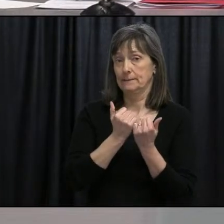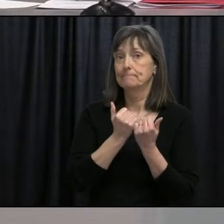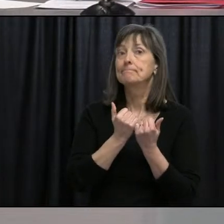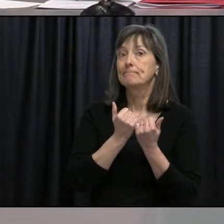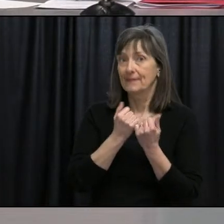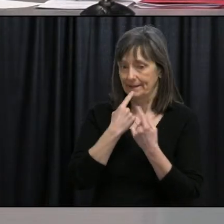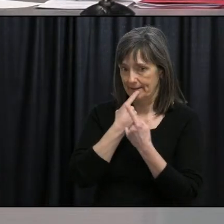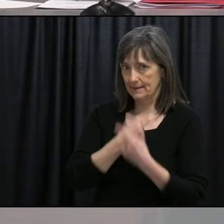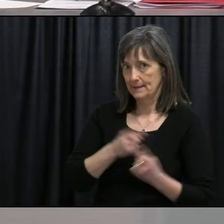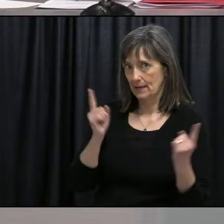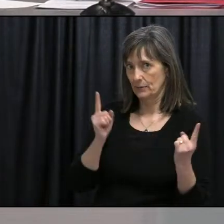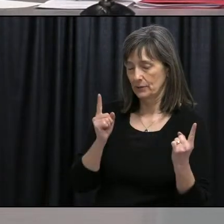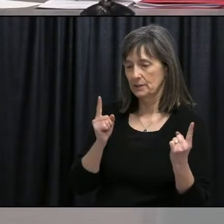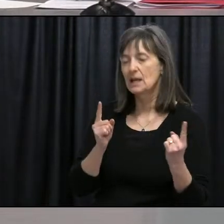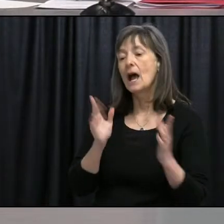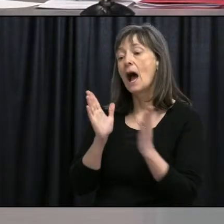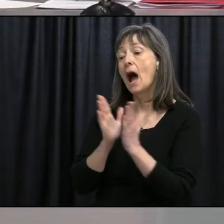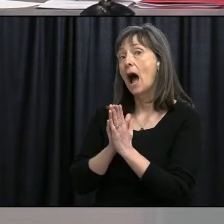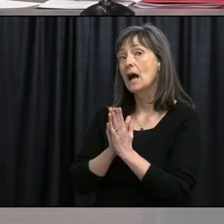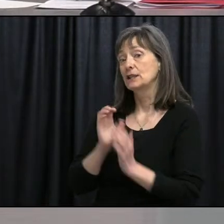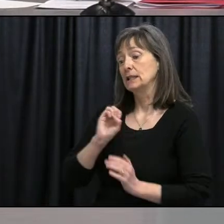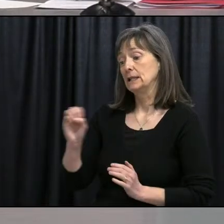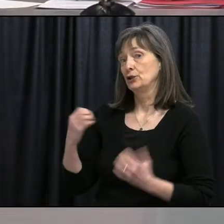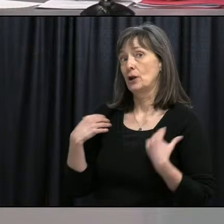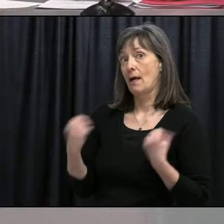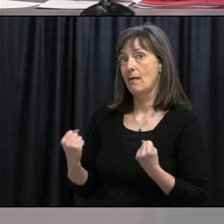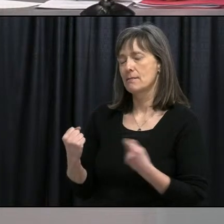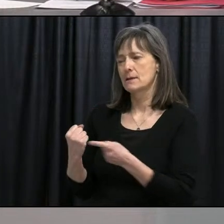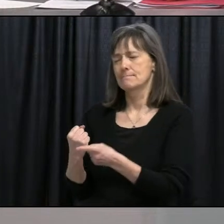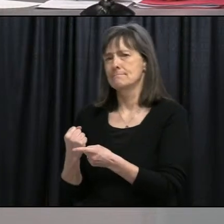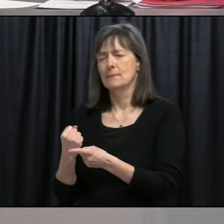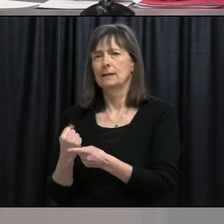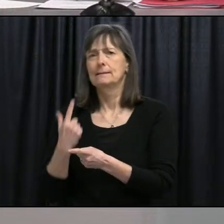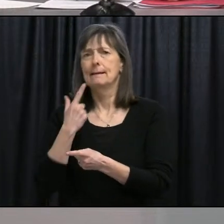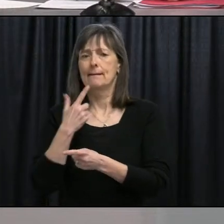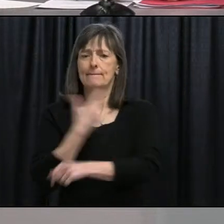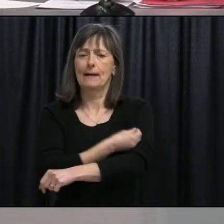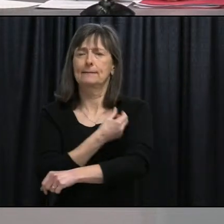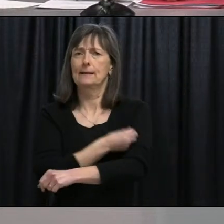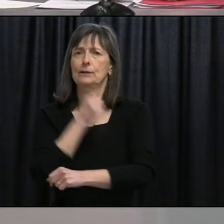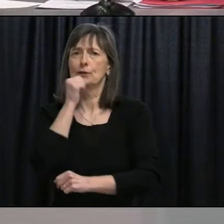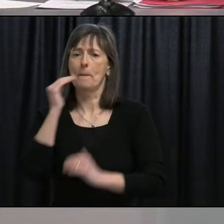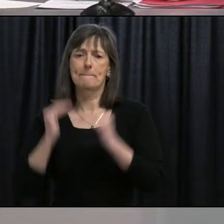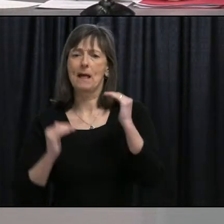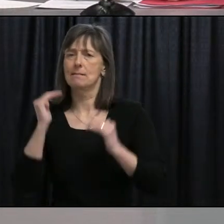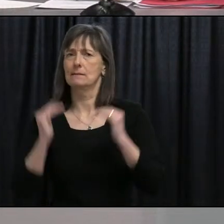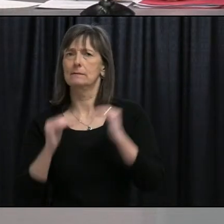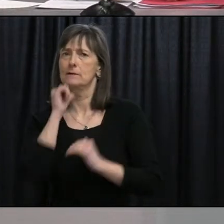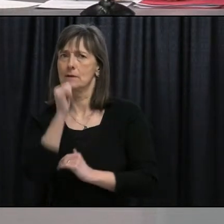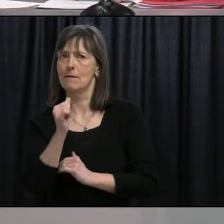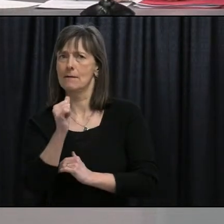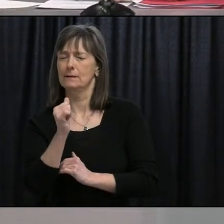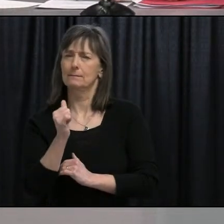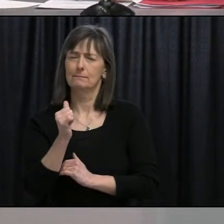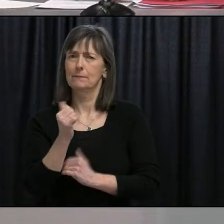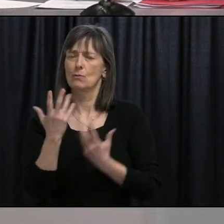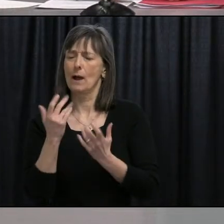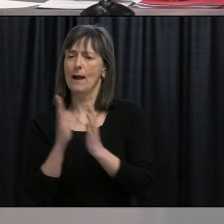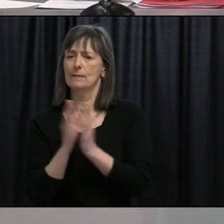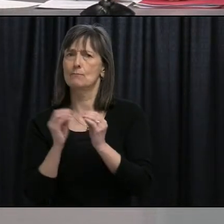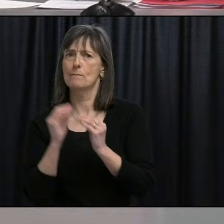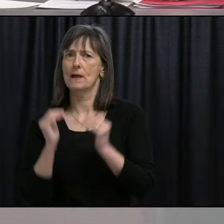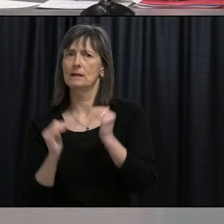what they're calling vaccine inequality among physicians. They say Eastern Health is vaccinating physicians inside their facilities, but